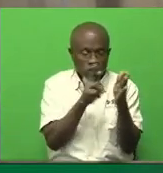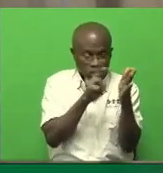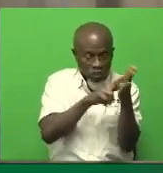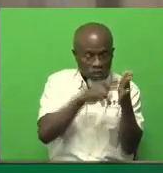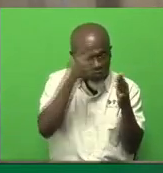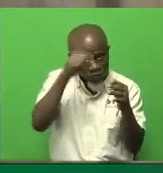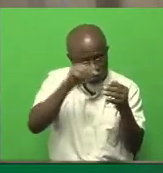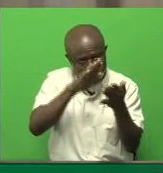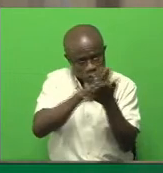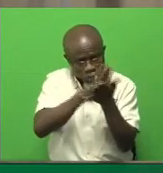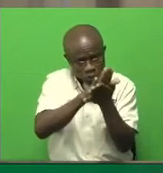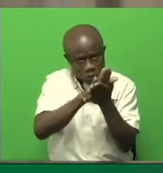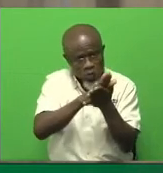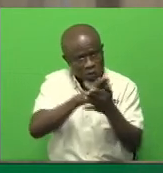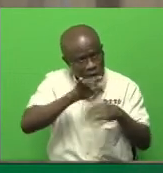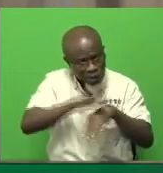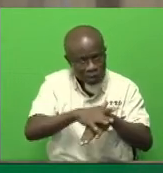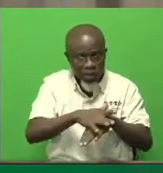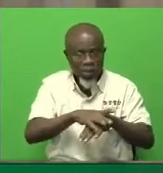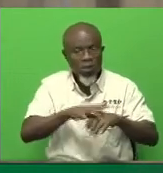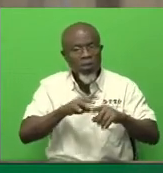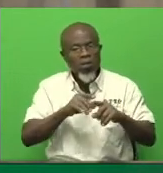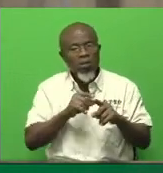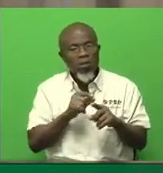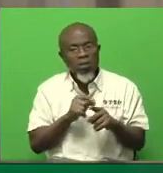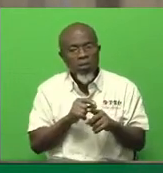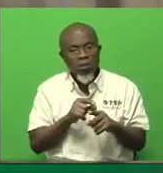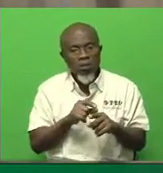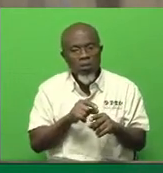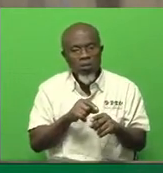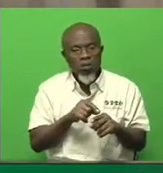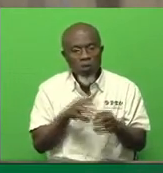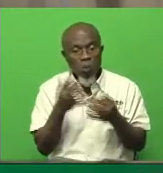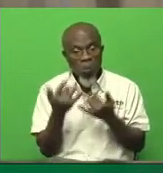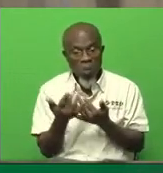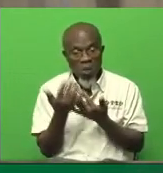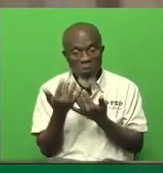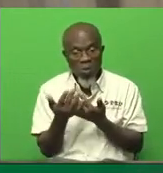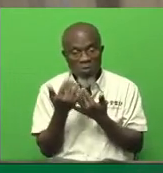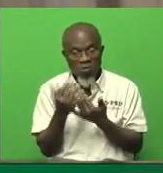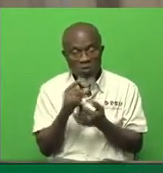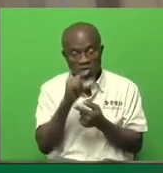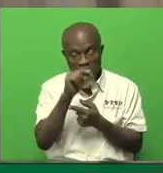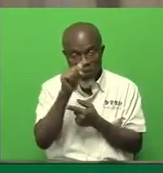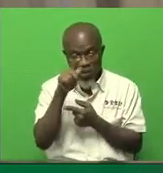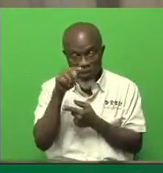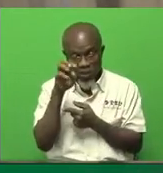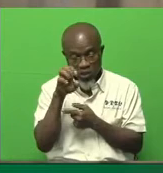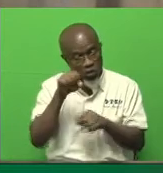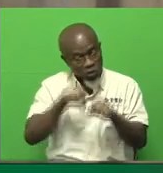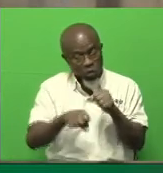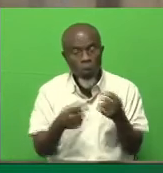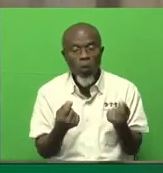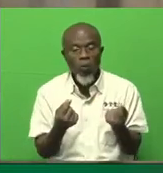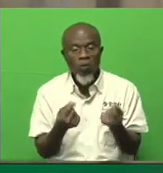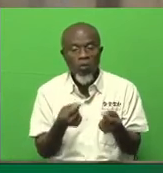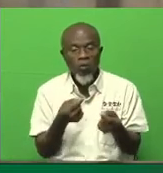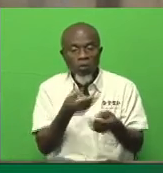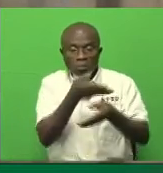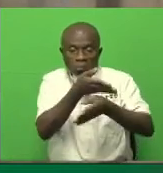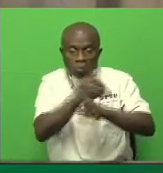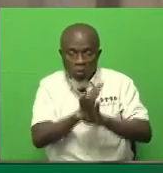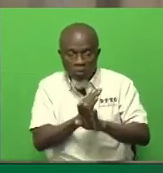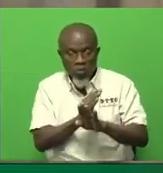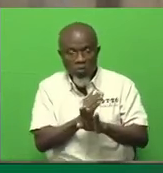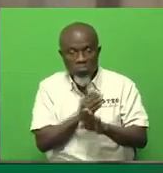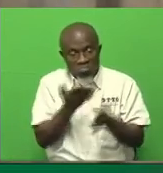Etc you then take a loan ready to take a loon from a family member however you do it right you